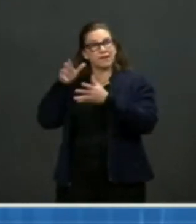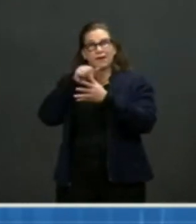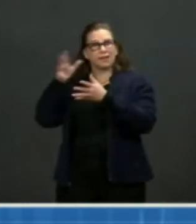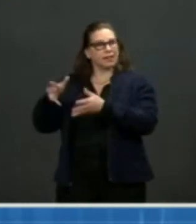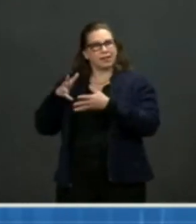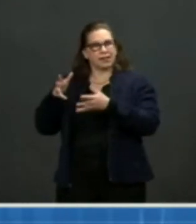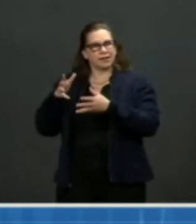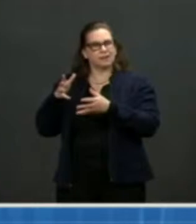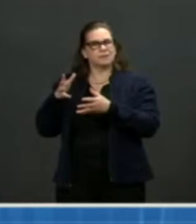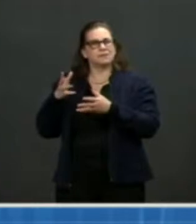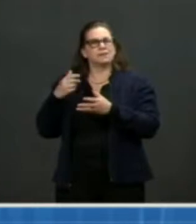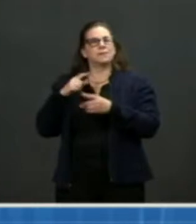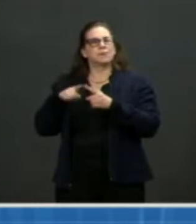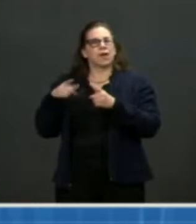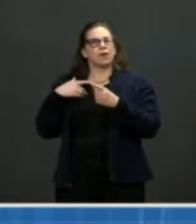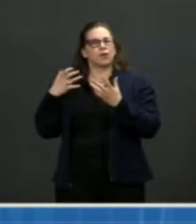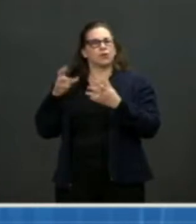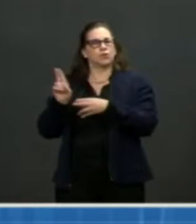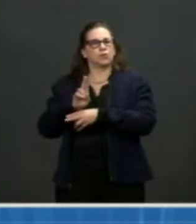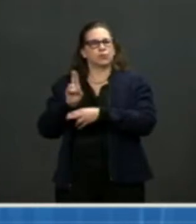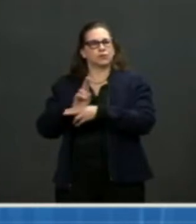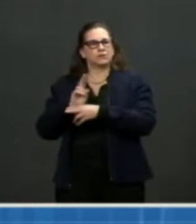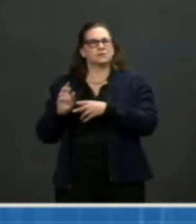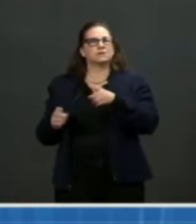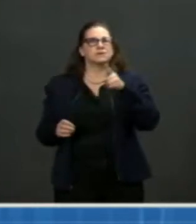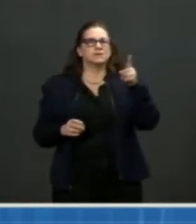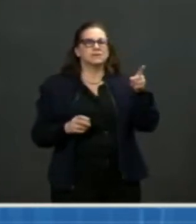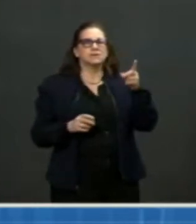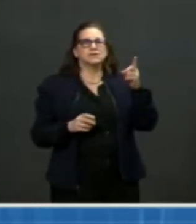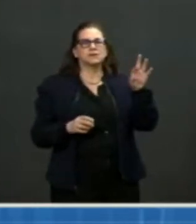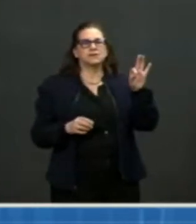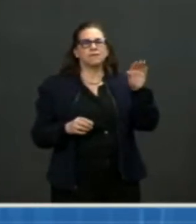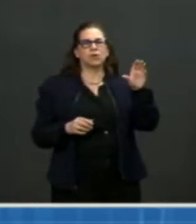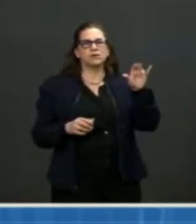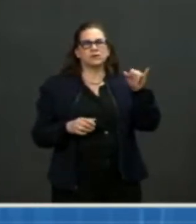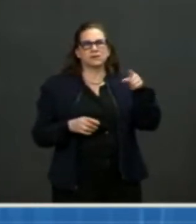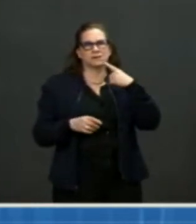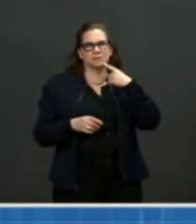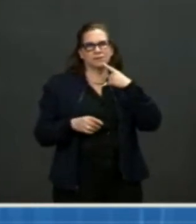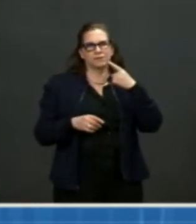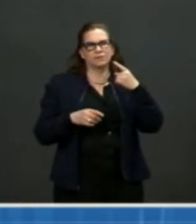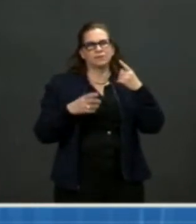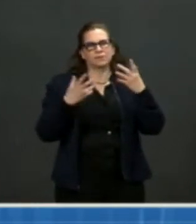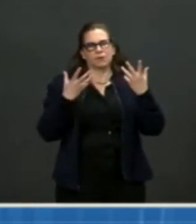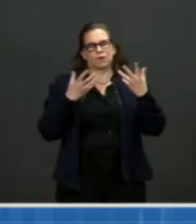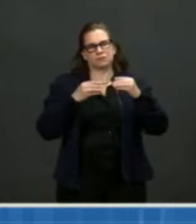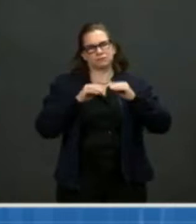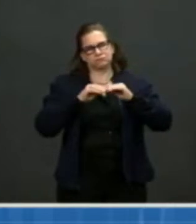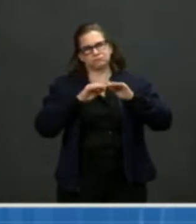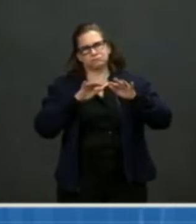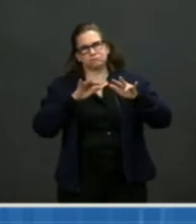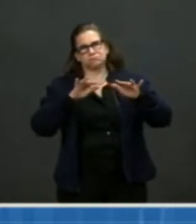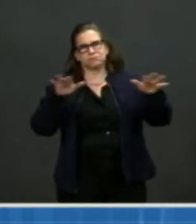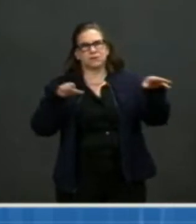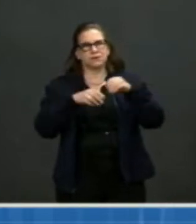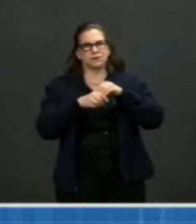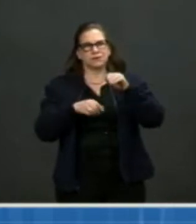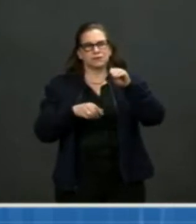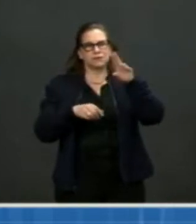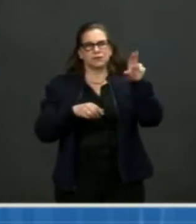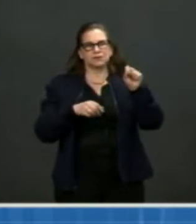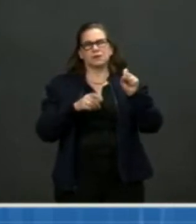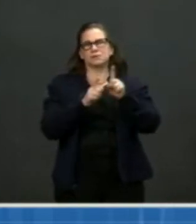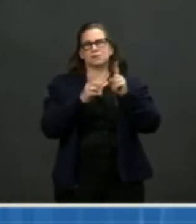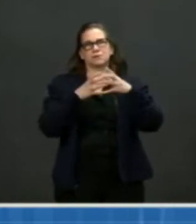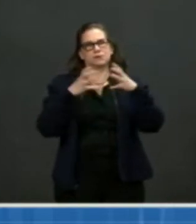said, to vaccinate the U.S. public as quickly as possible. So, but obviously, the more we